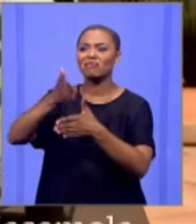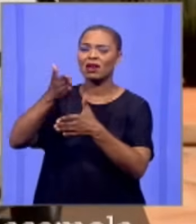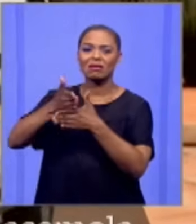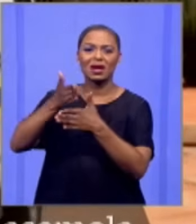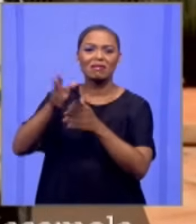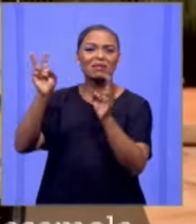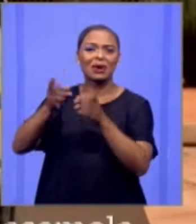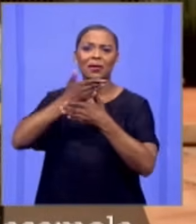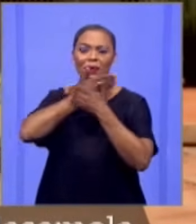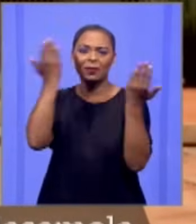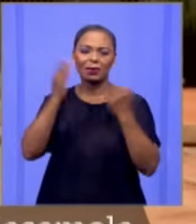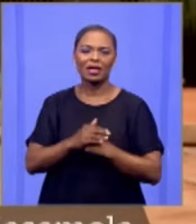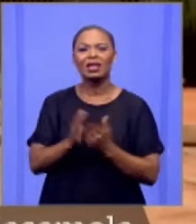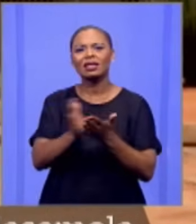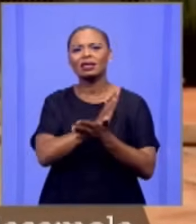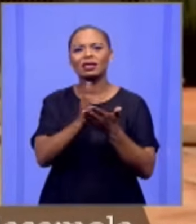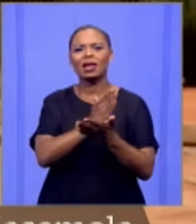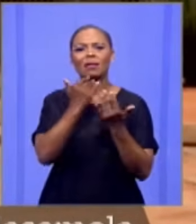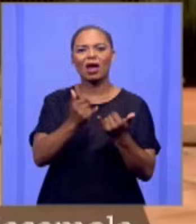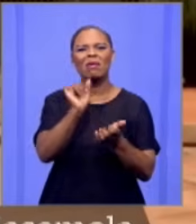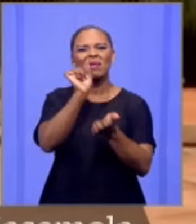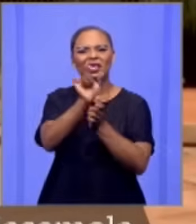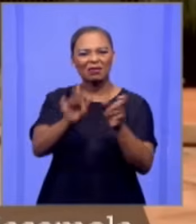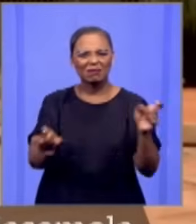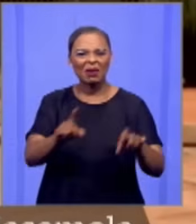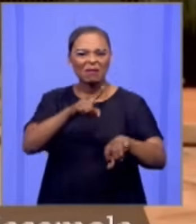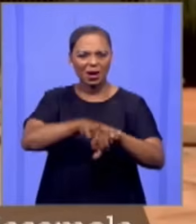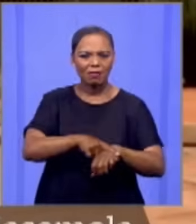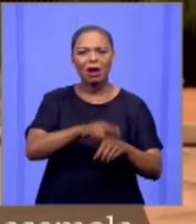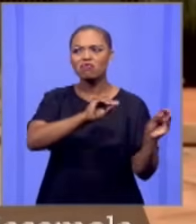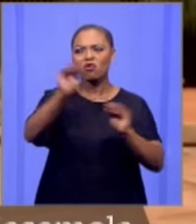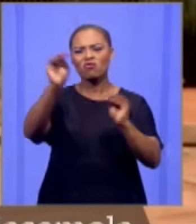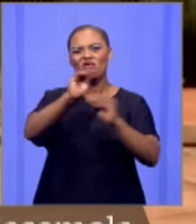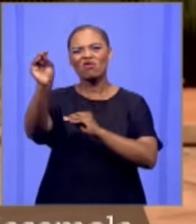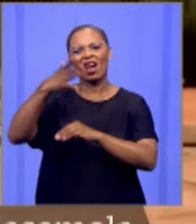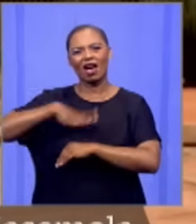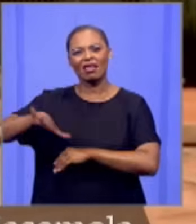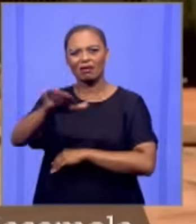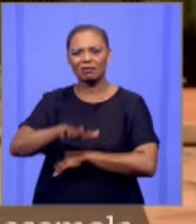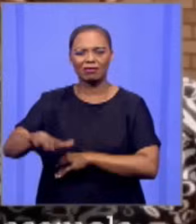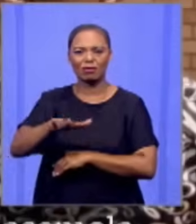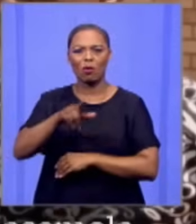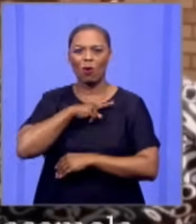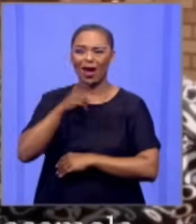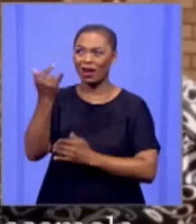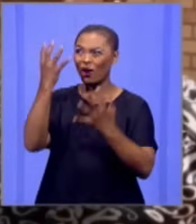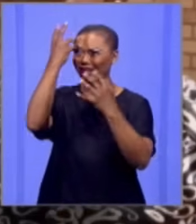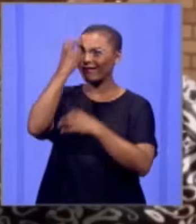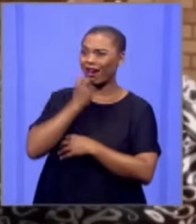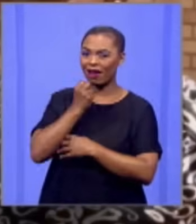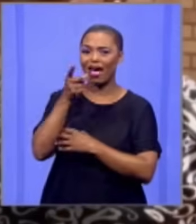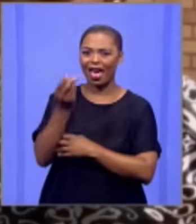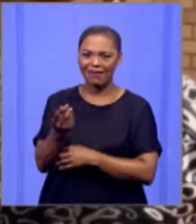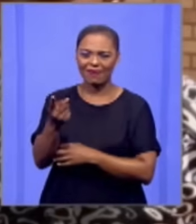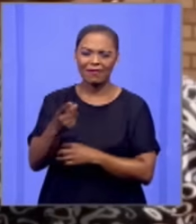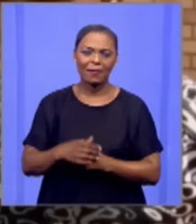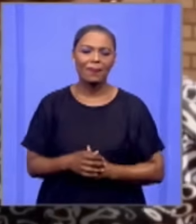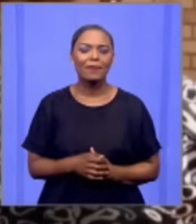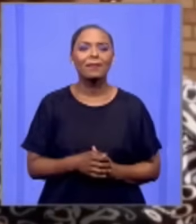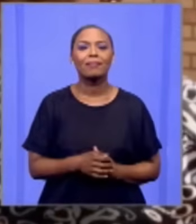hodišeditše dikgolegong tša kgauswi ka ge dintlwana swiswi di le leswiswing la nnete. Re na le seswantšho sa police station moki